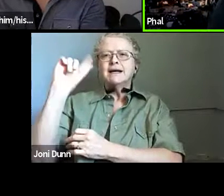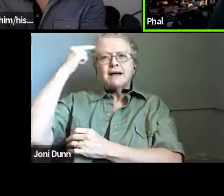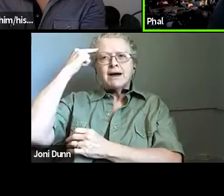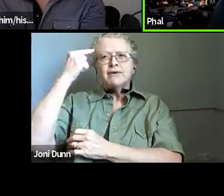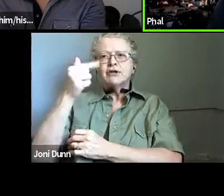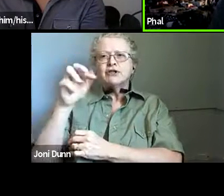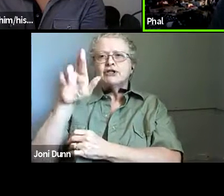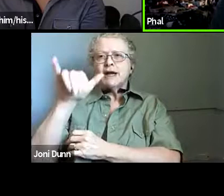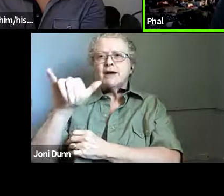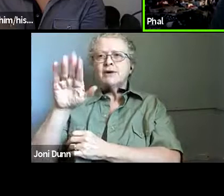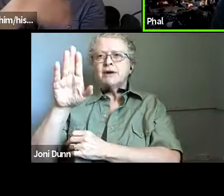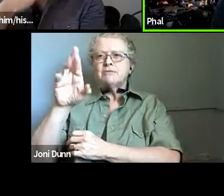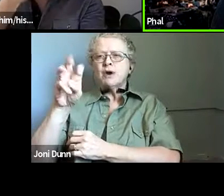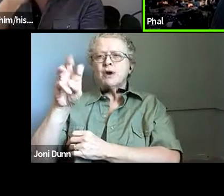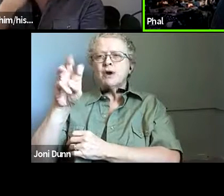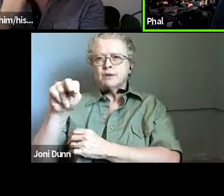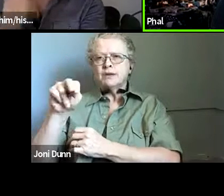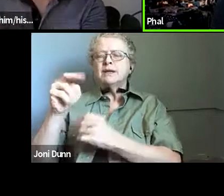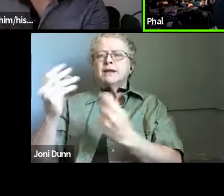But definitely,